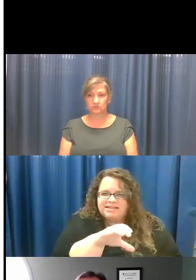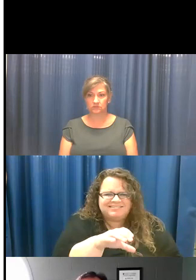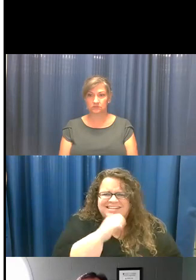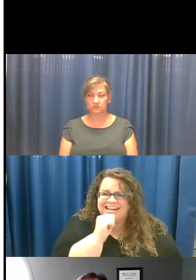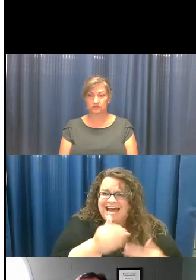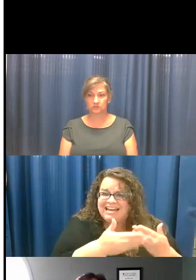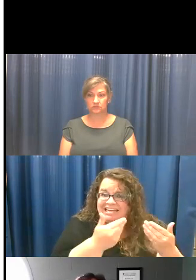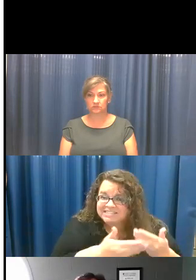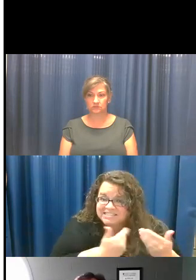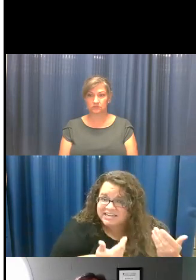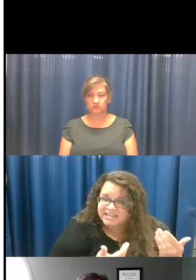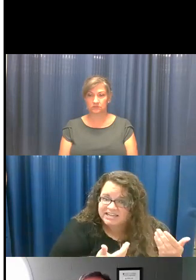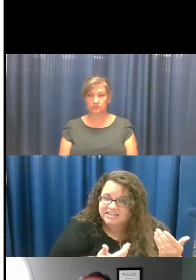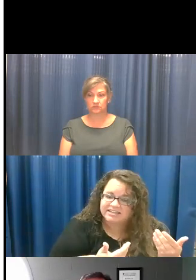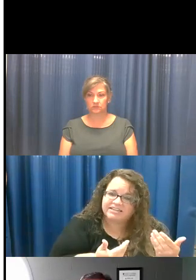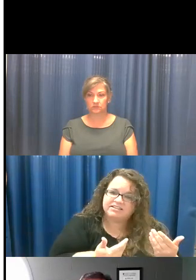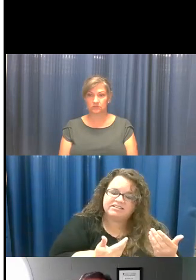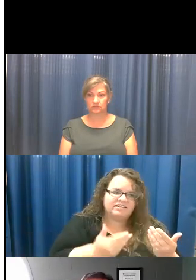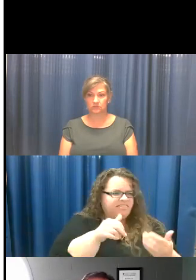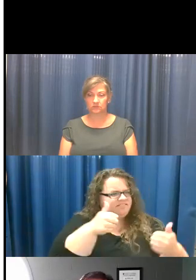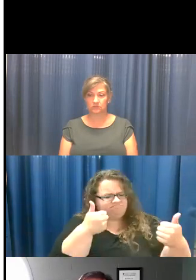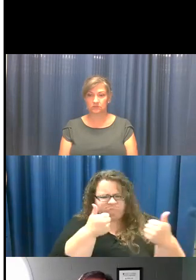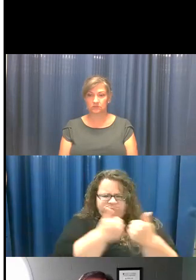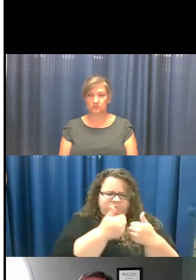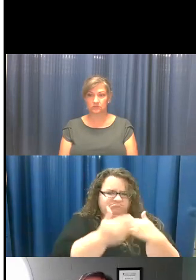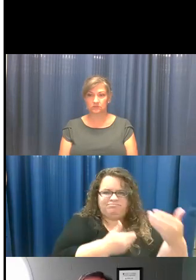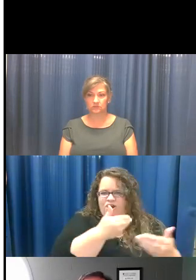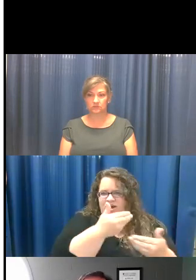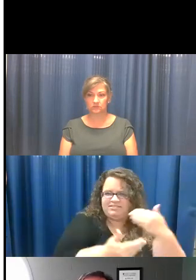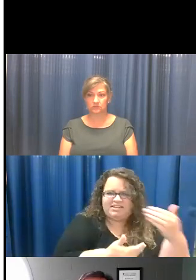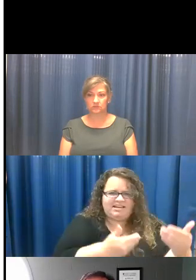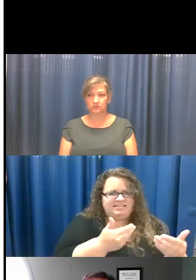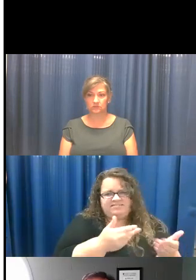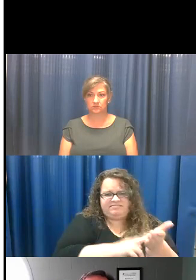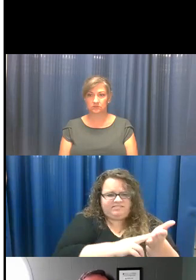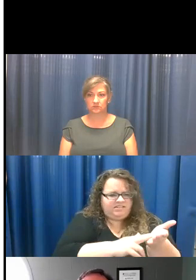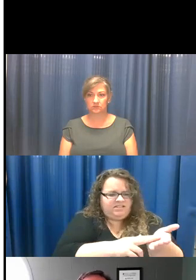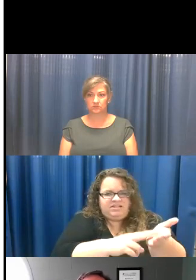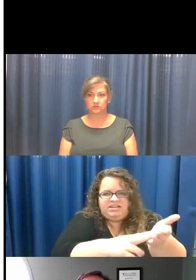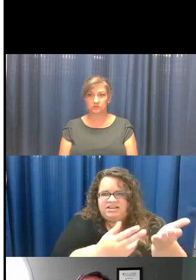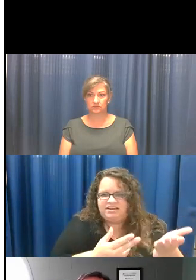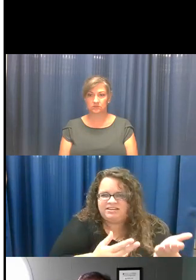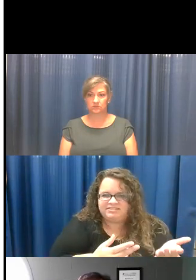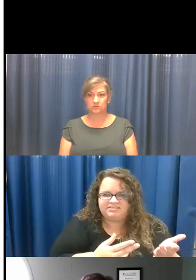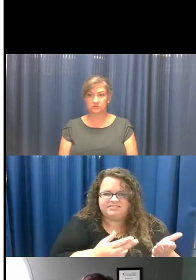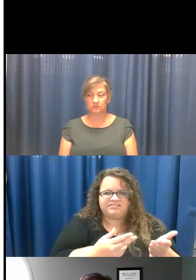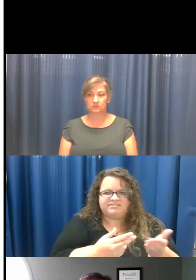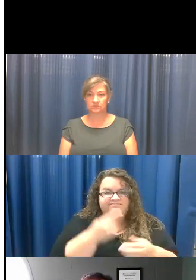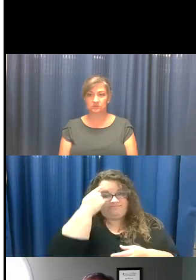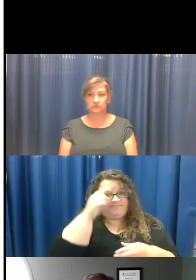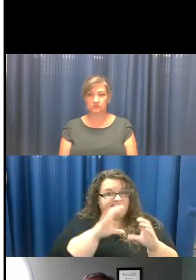is a challenging process to get through our registration and enrollment